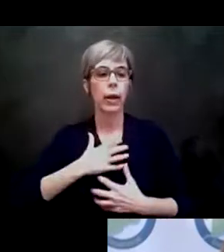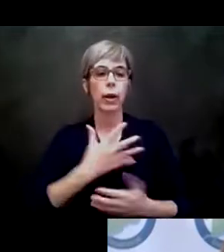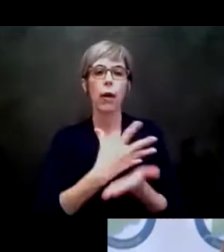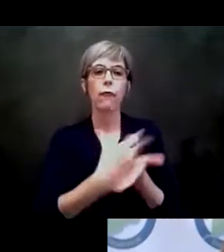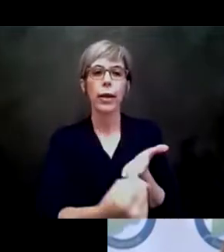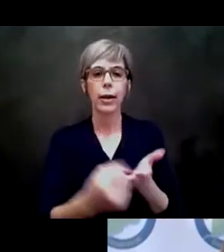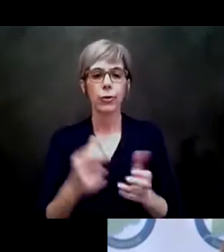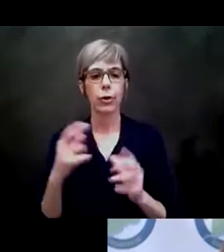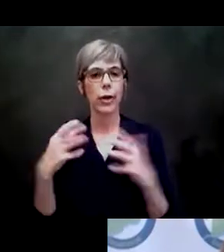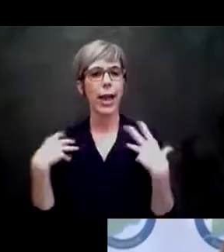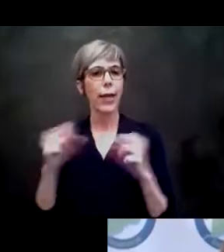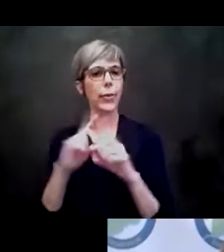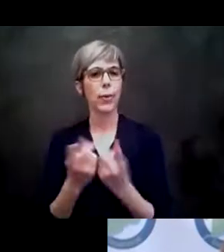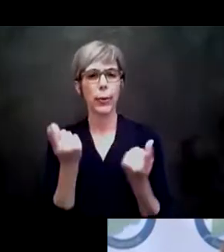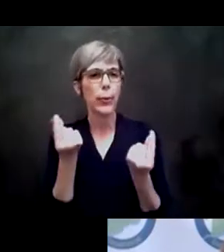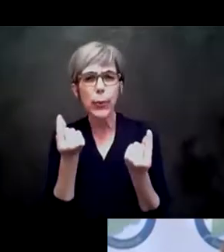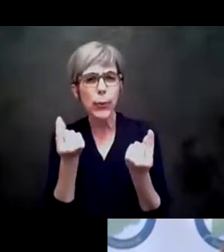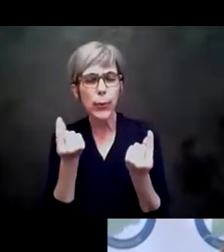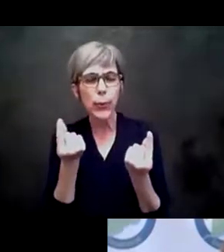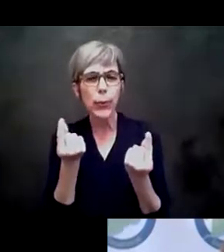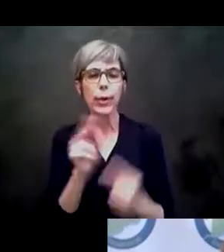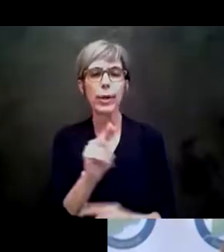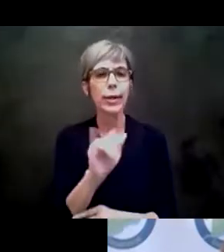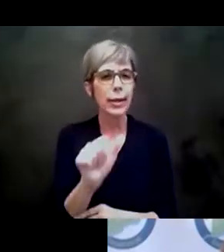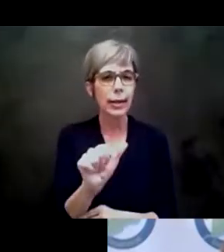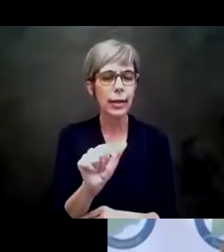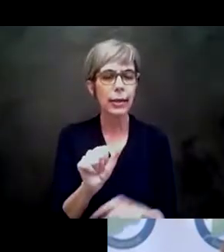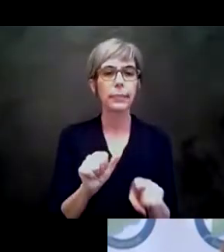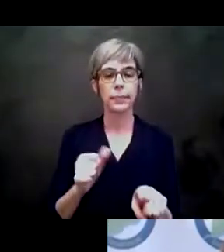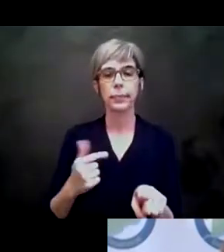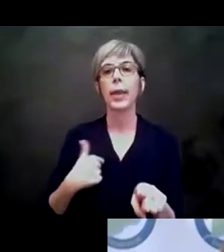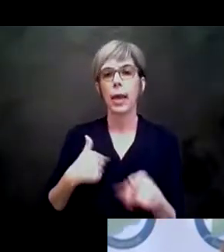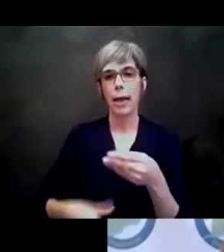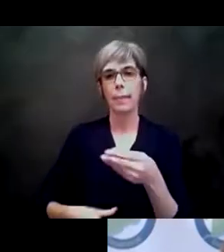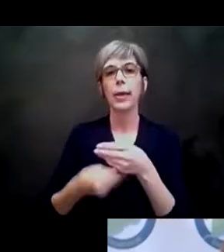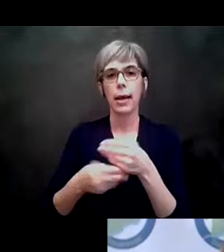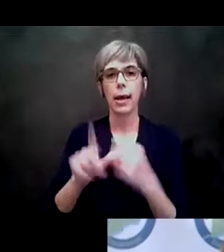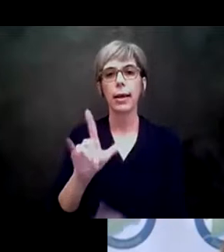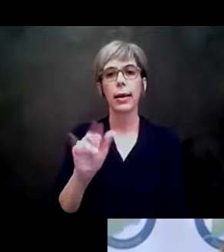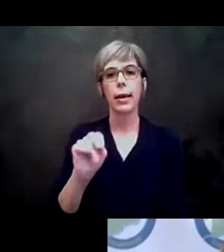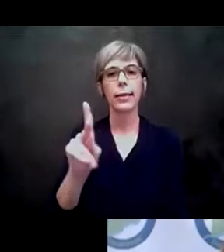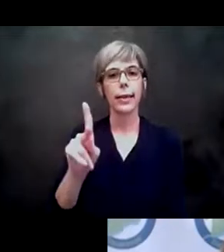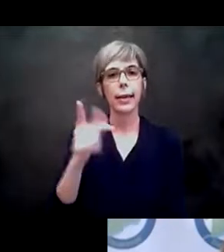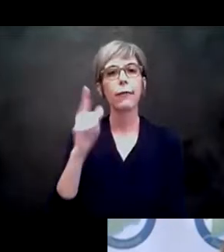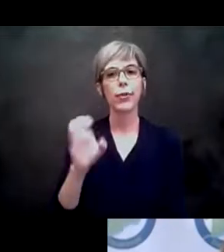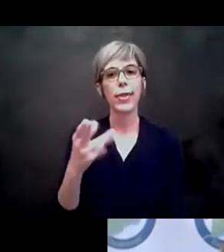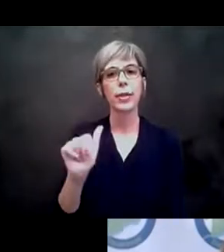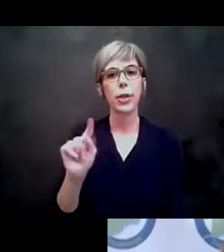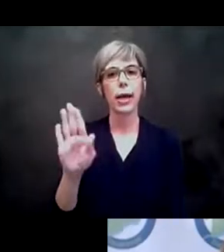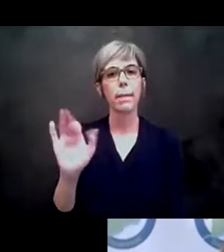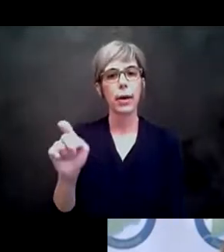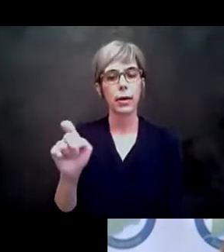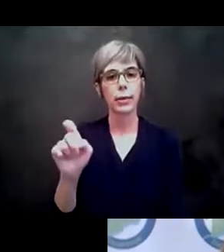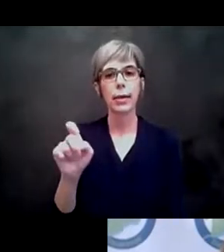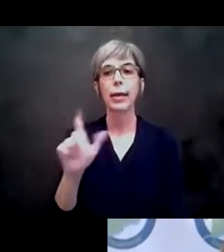Sure, I will take that one first. I am going to put a link in the chat box too, and this is to the